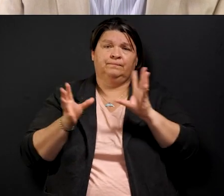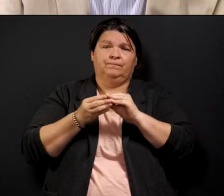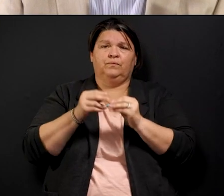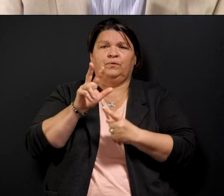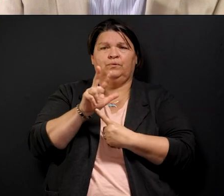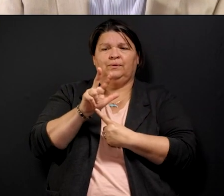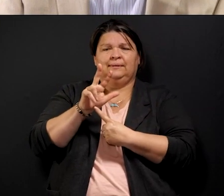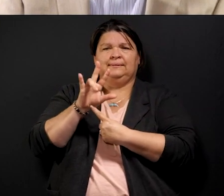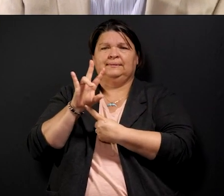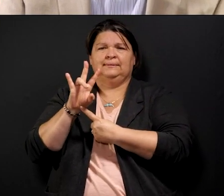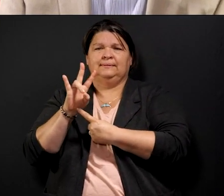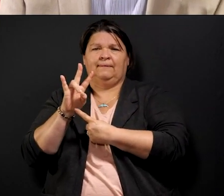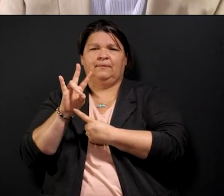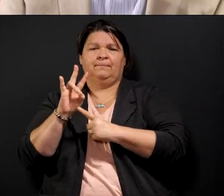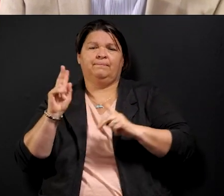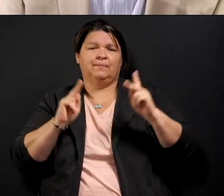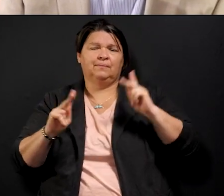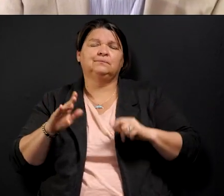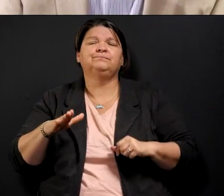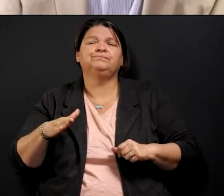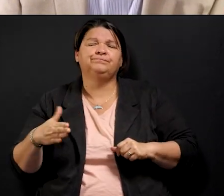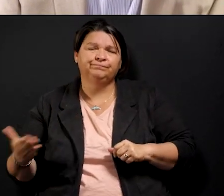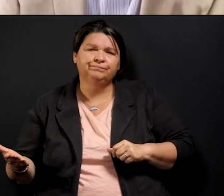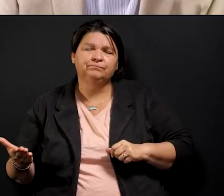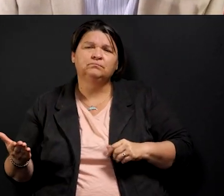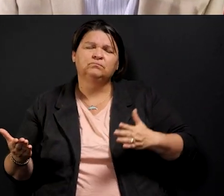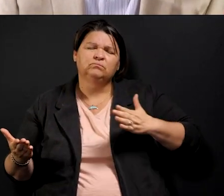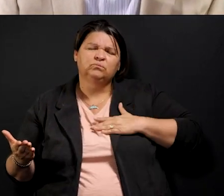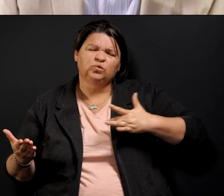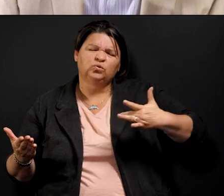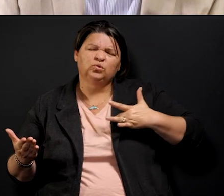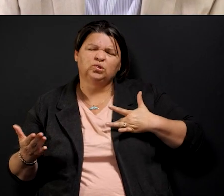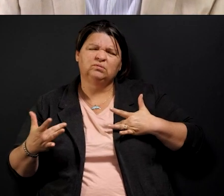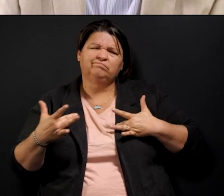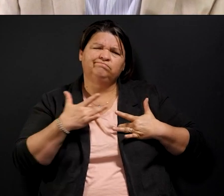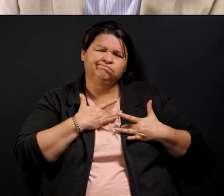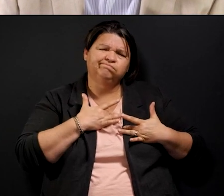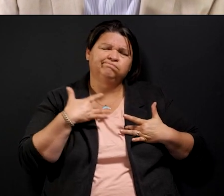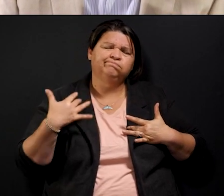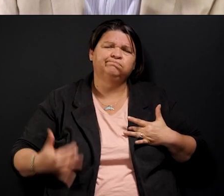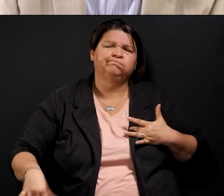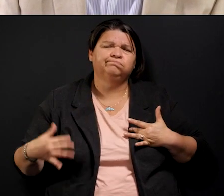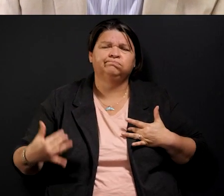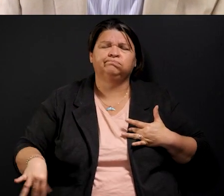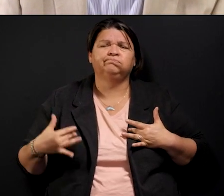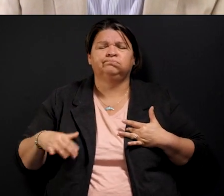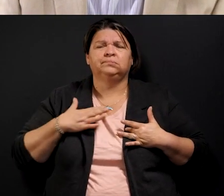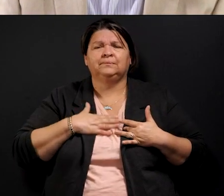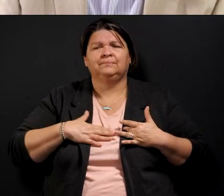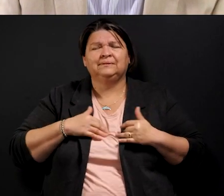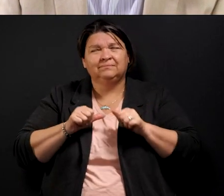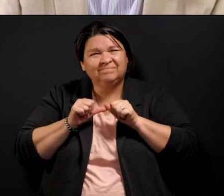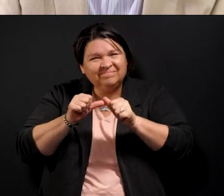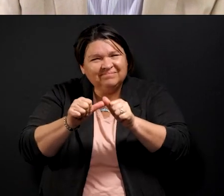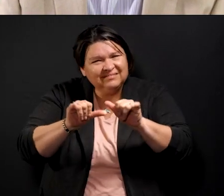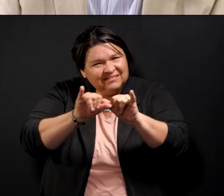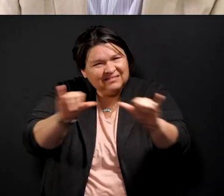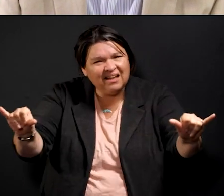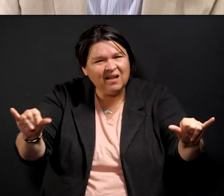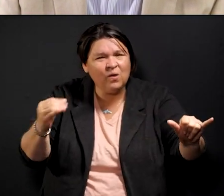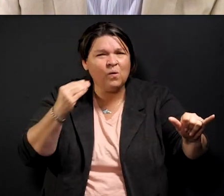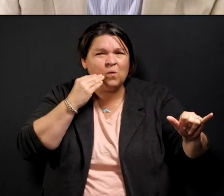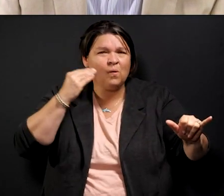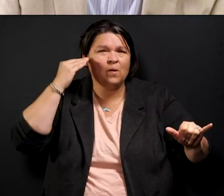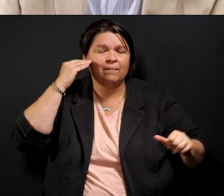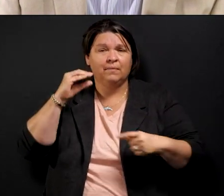heart. But stay vigilant, stay home, and we will flatten that curve and we will beat COVID-19.